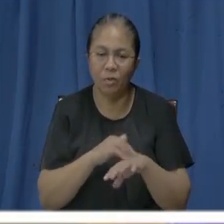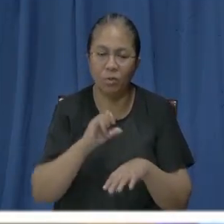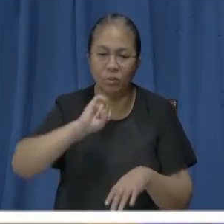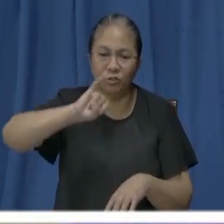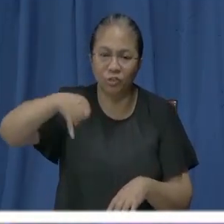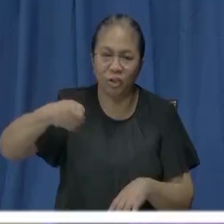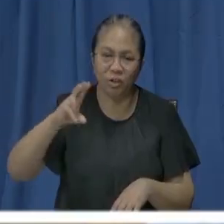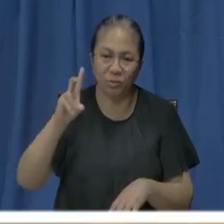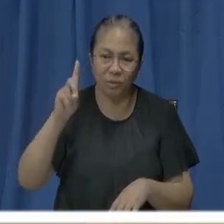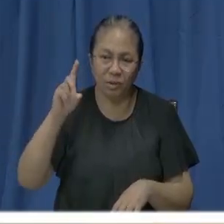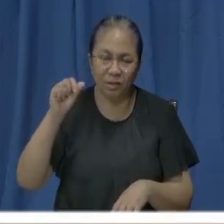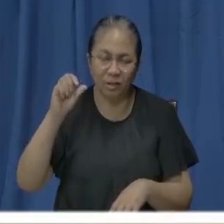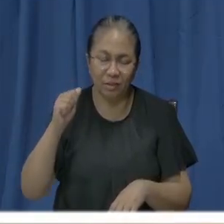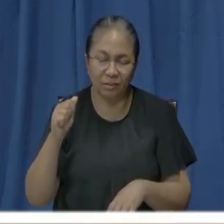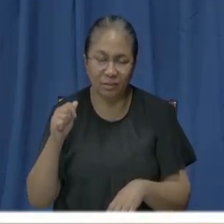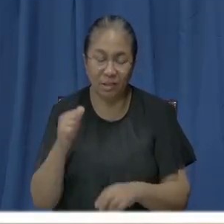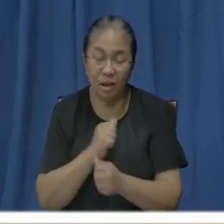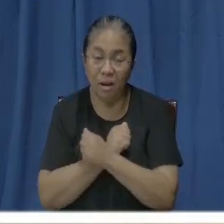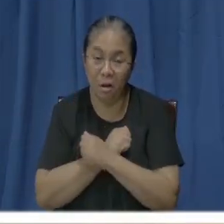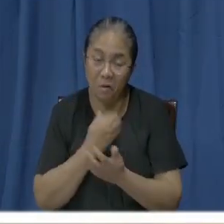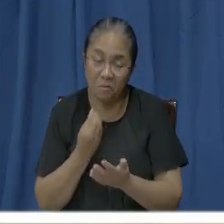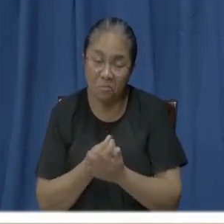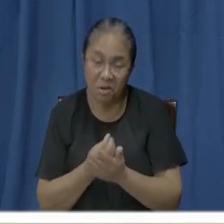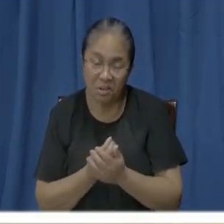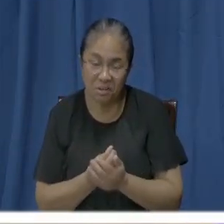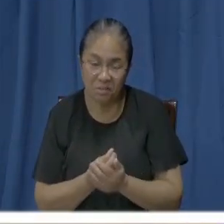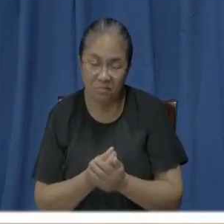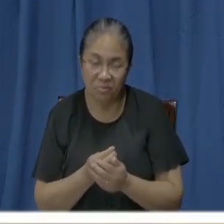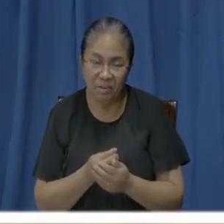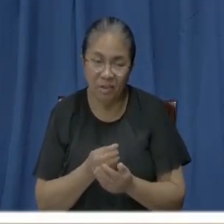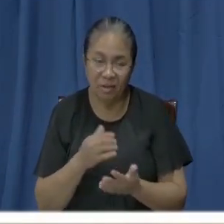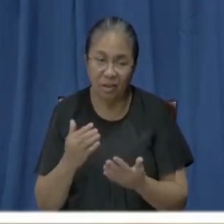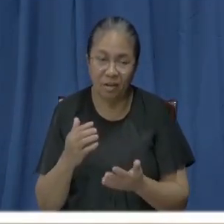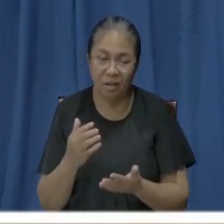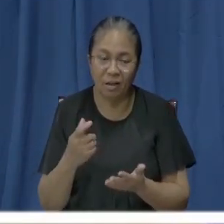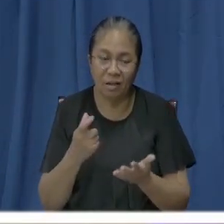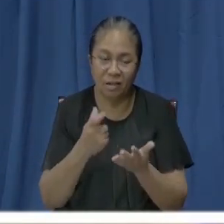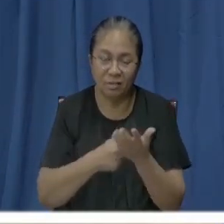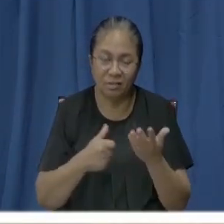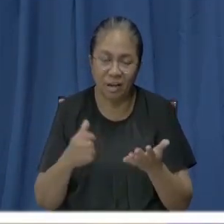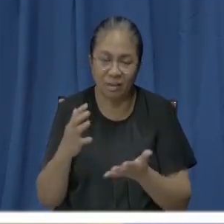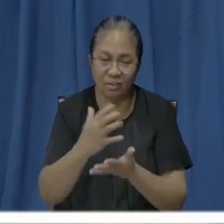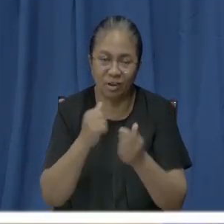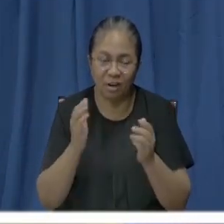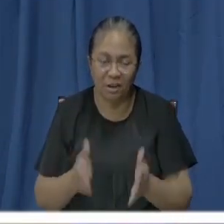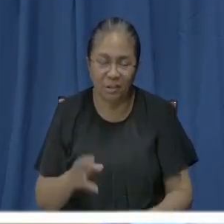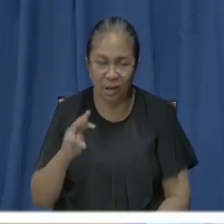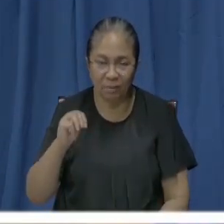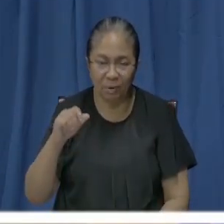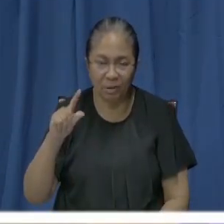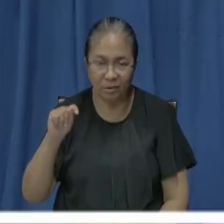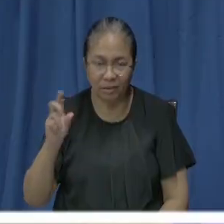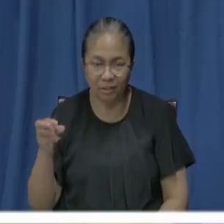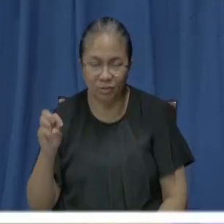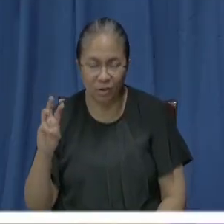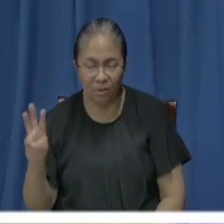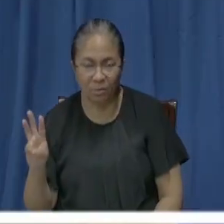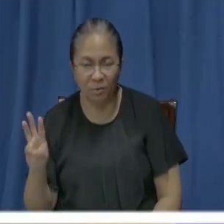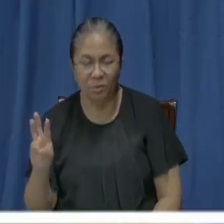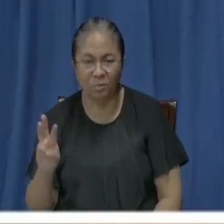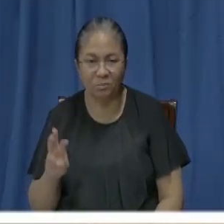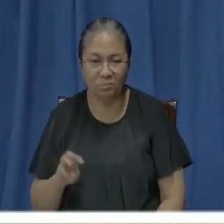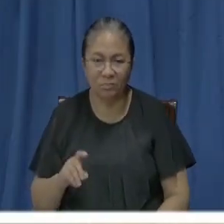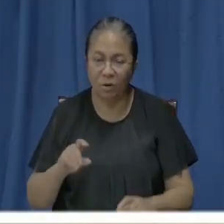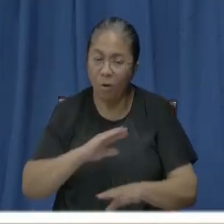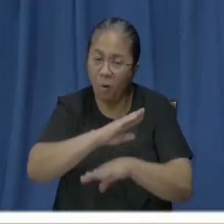had a love for money. He called Matthew, who is a tax collector, who was the worst of the sinners. Just